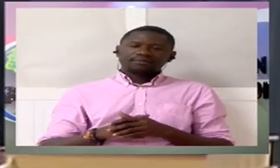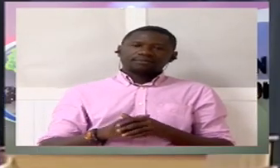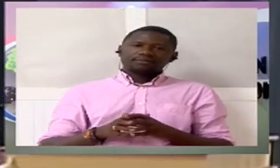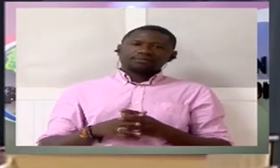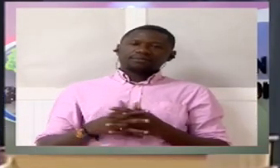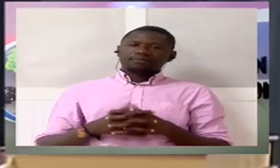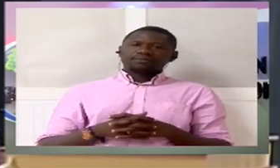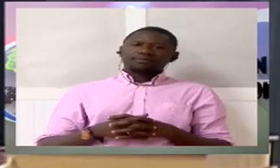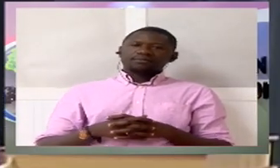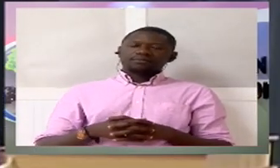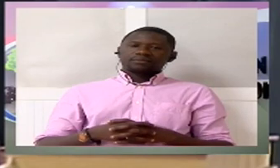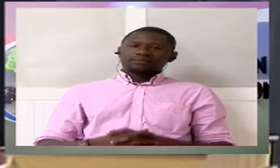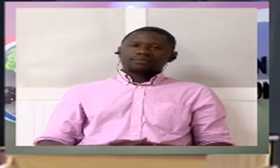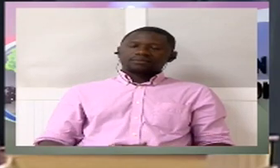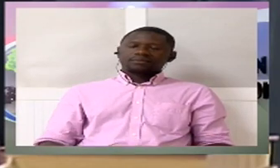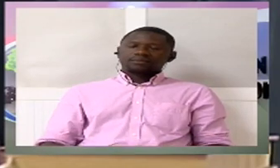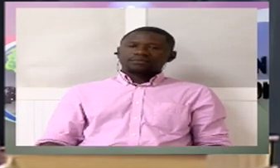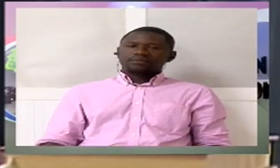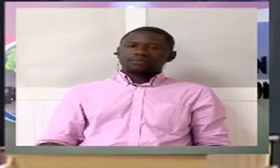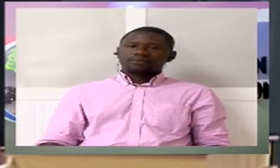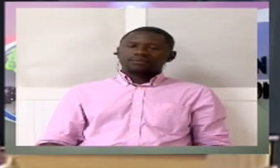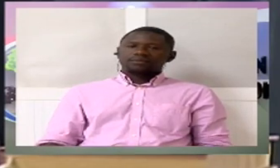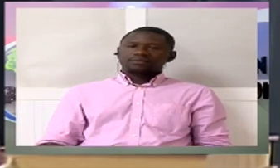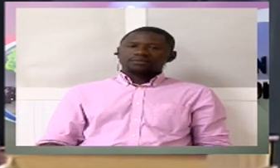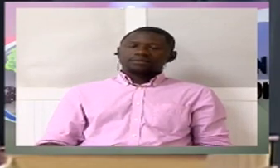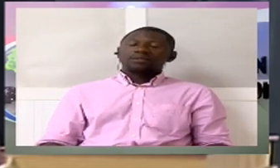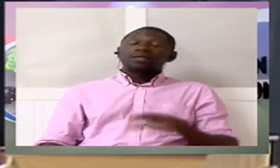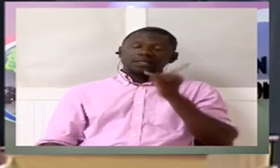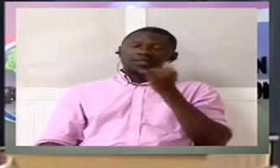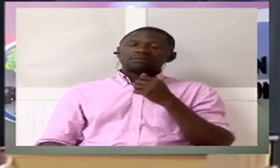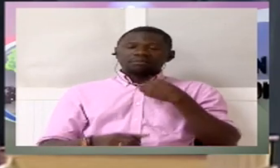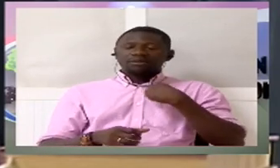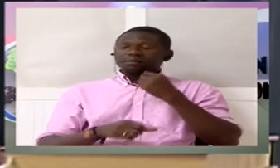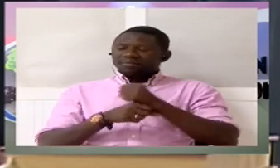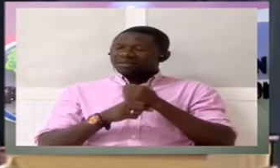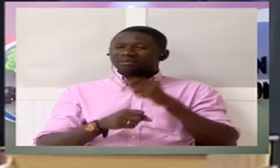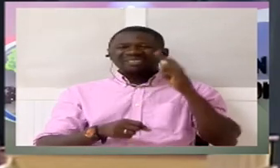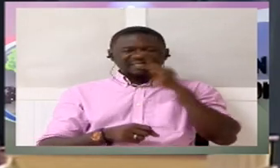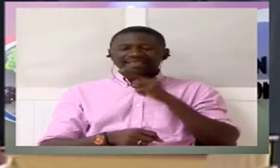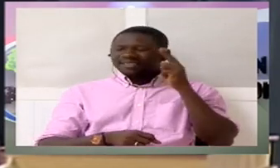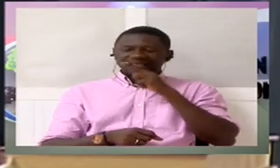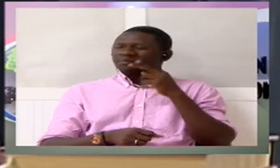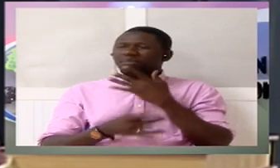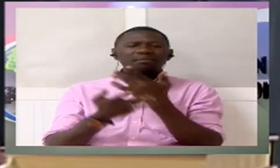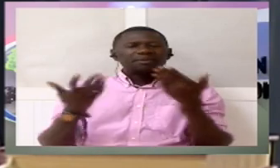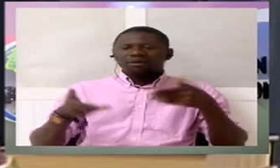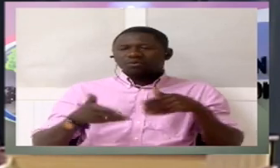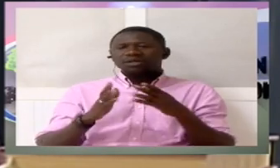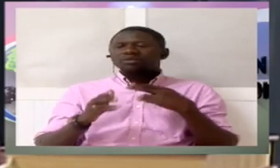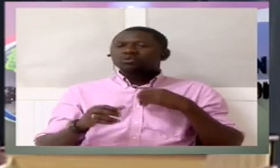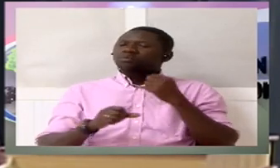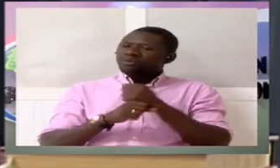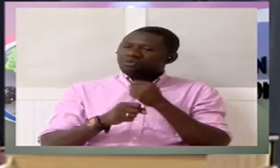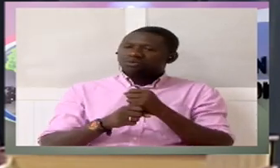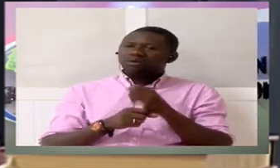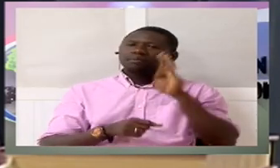nga kata ku jamaake pour kaje baba ay finti kasoko no. Yes, I made several attempts to and efforts to see that baba gets